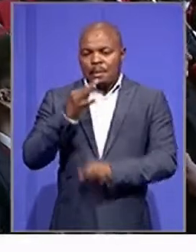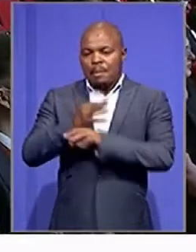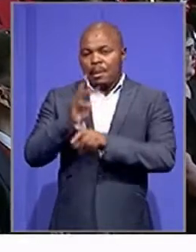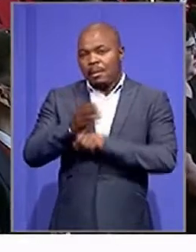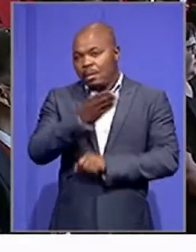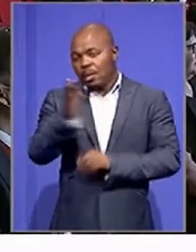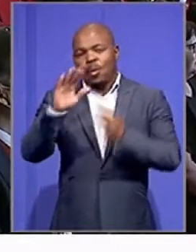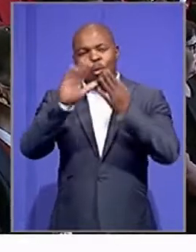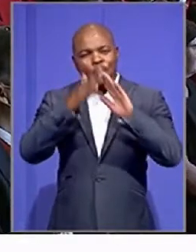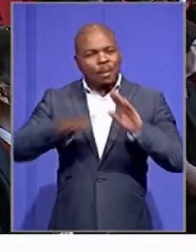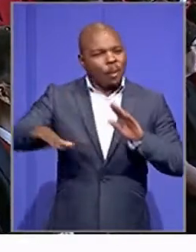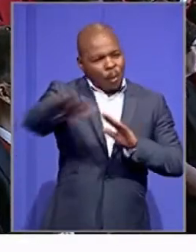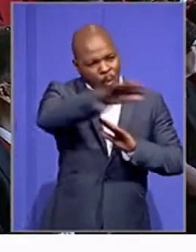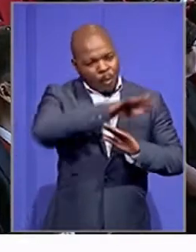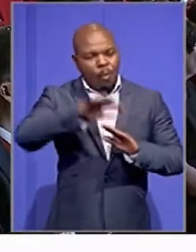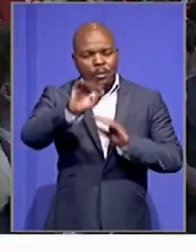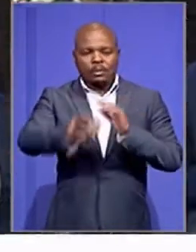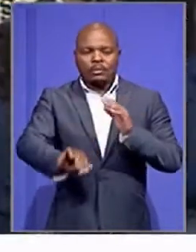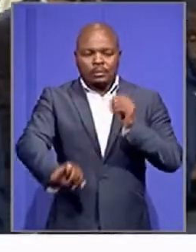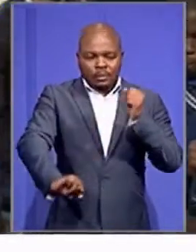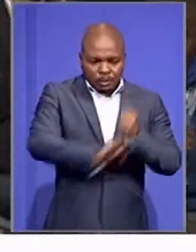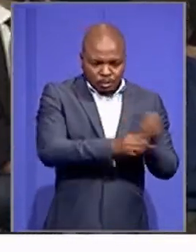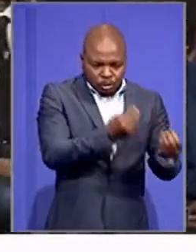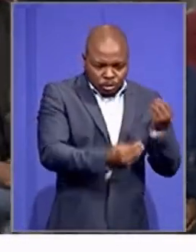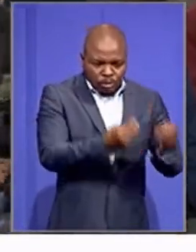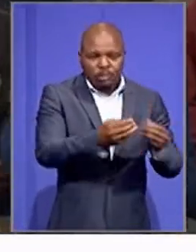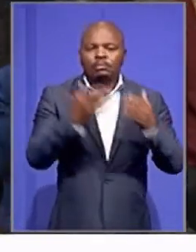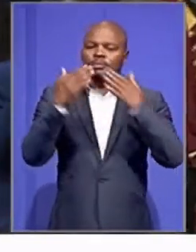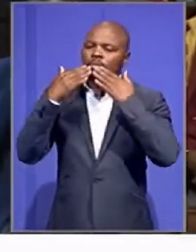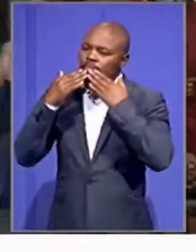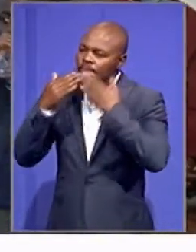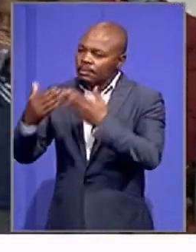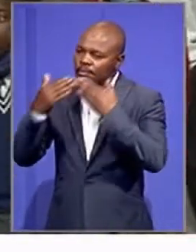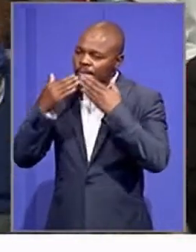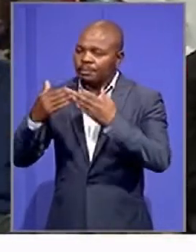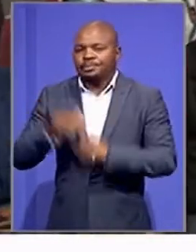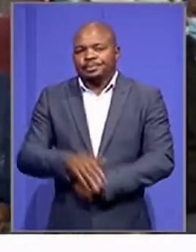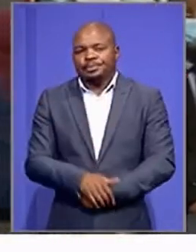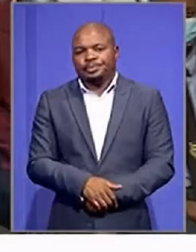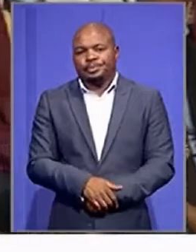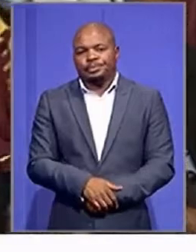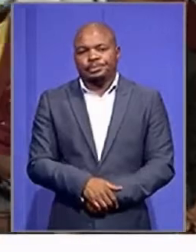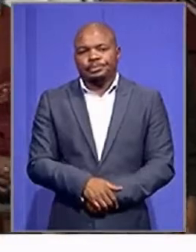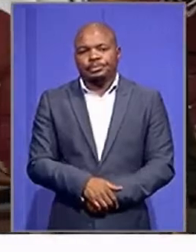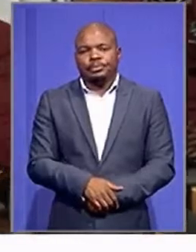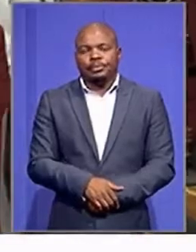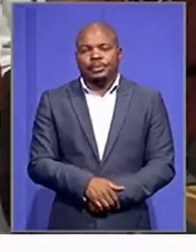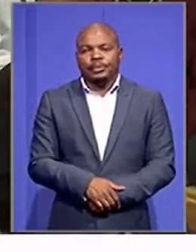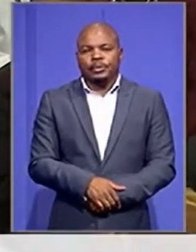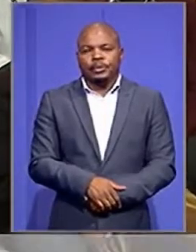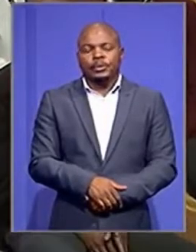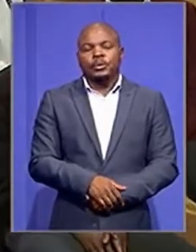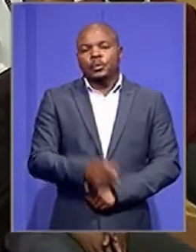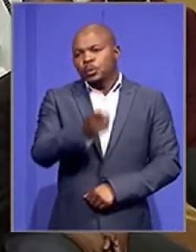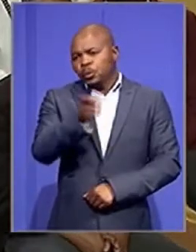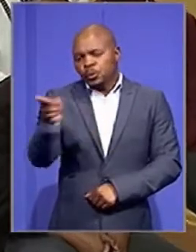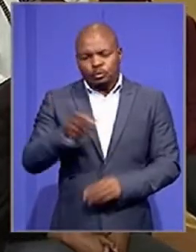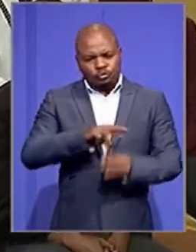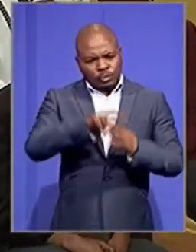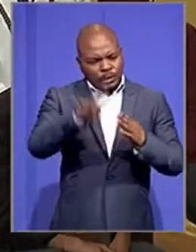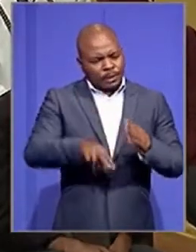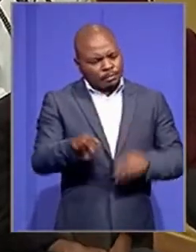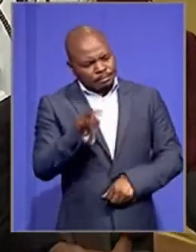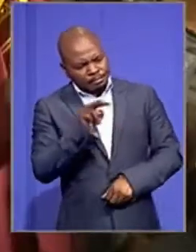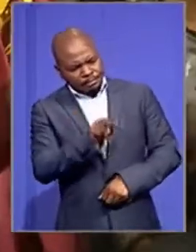entire community for supporting the children to reaching this point of their lives. Fa o lebile dipholo tseno